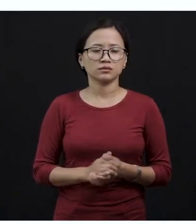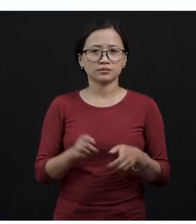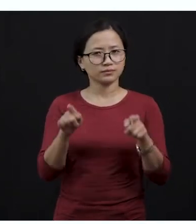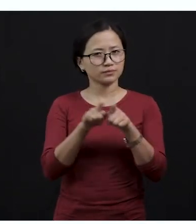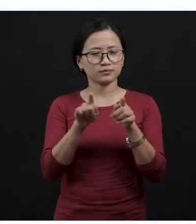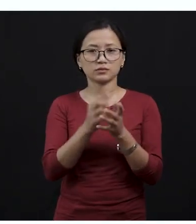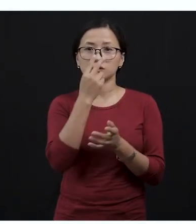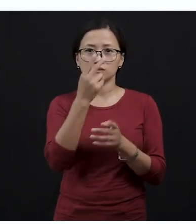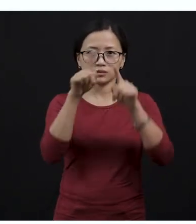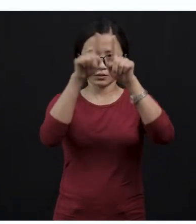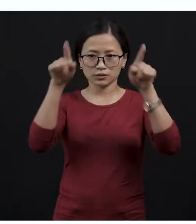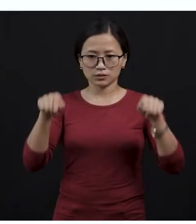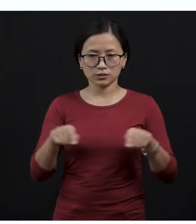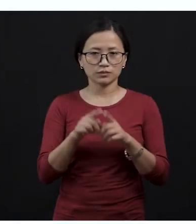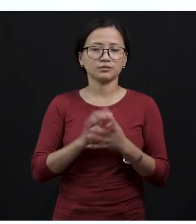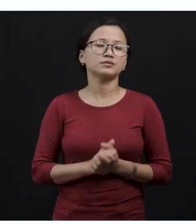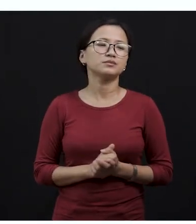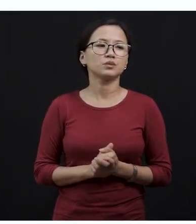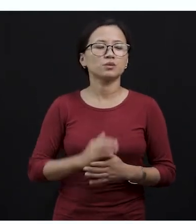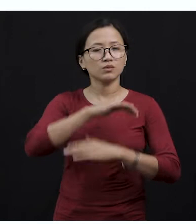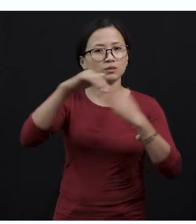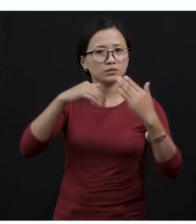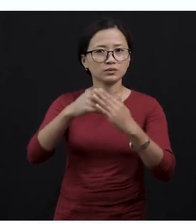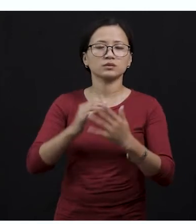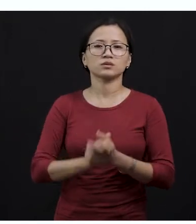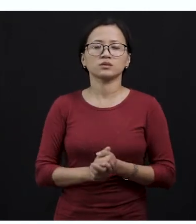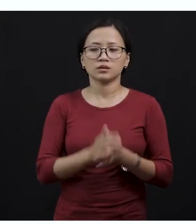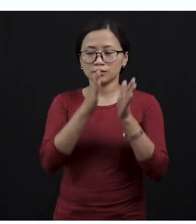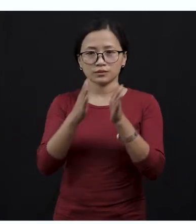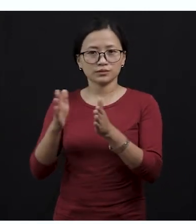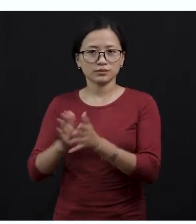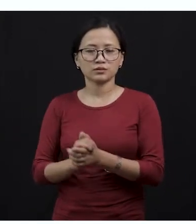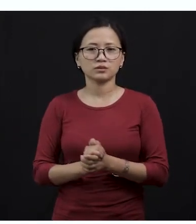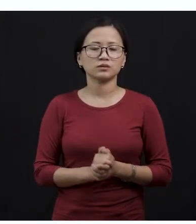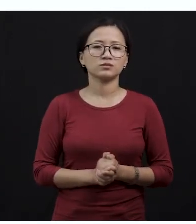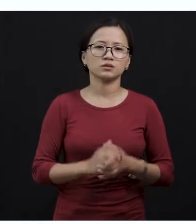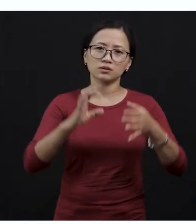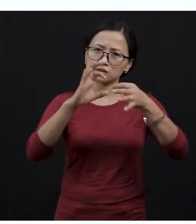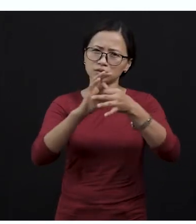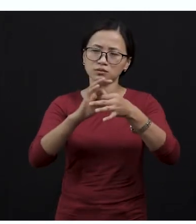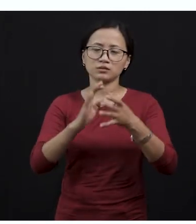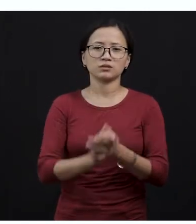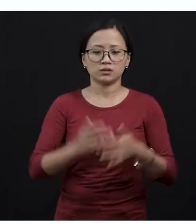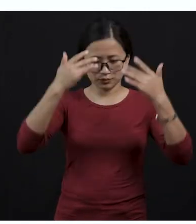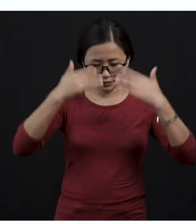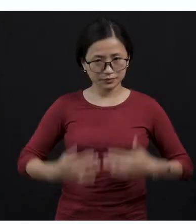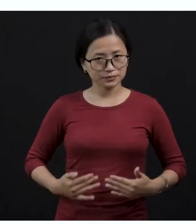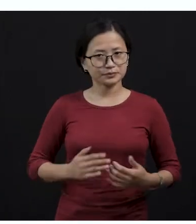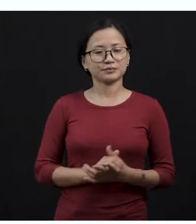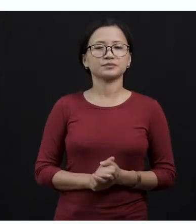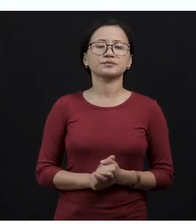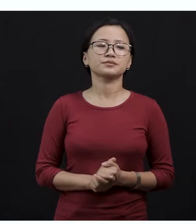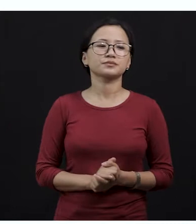this. See? All these different organs are arranged in a system, connected like this in our body. They